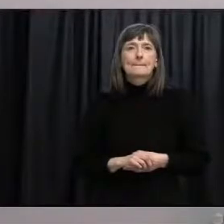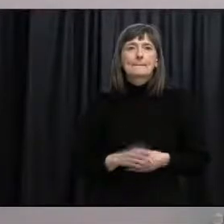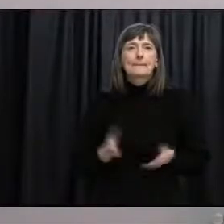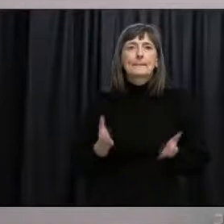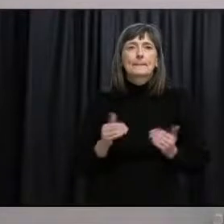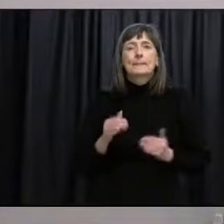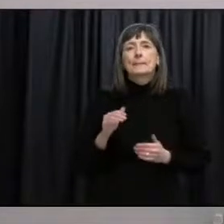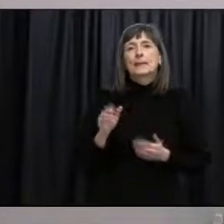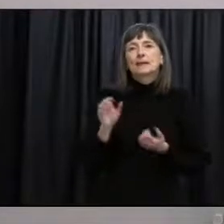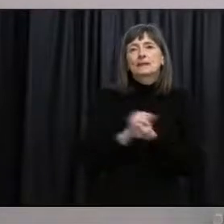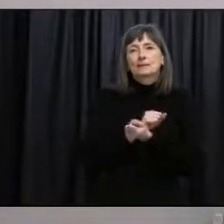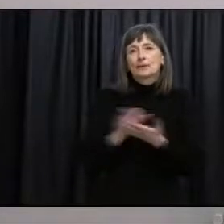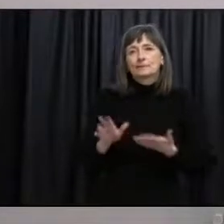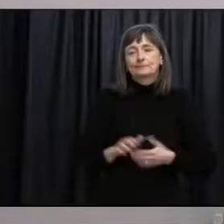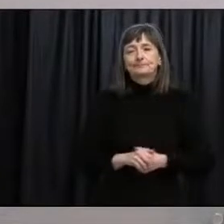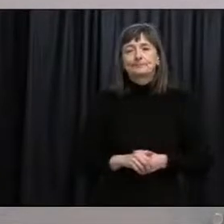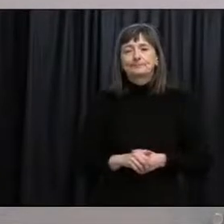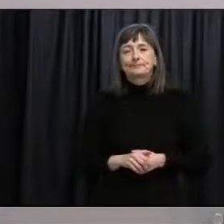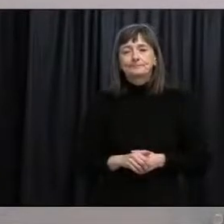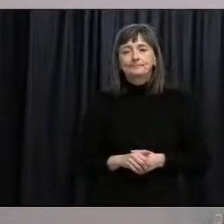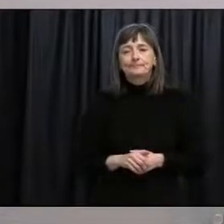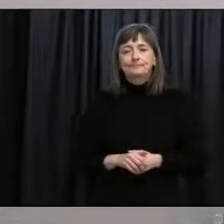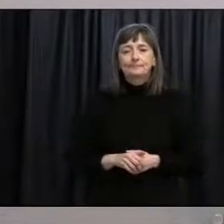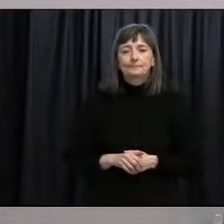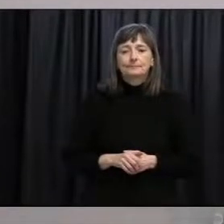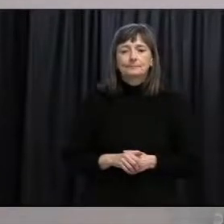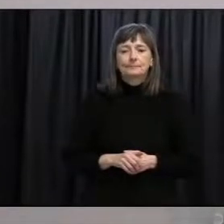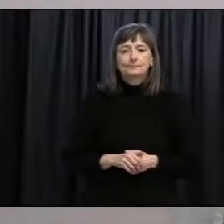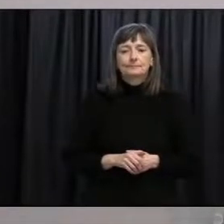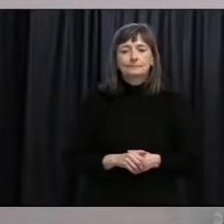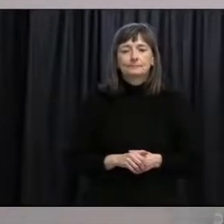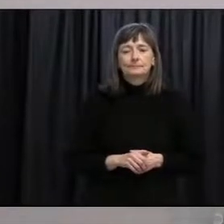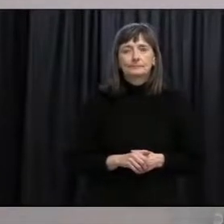Peter Jackson with The Telegram. Please go ahead.